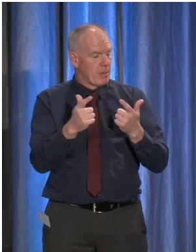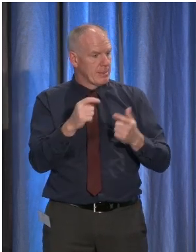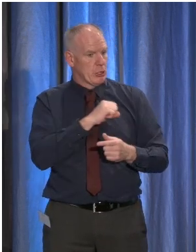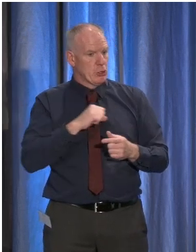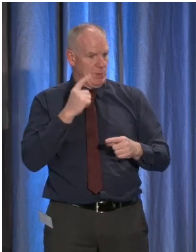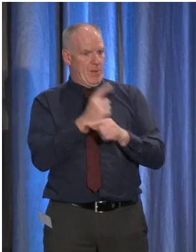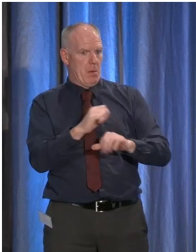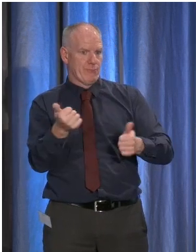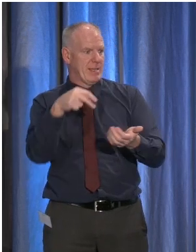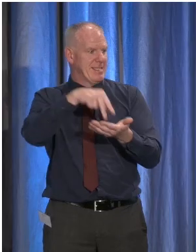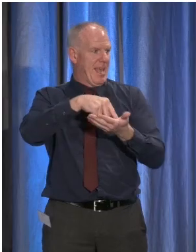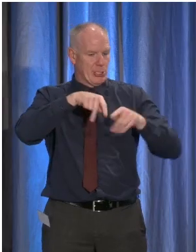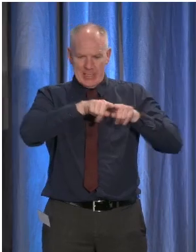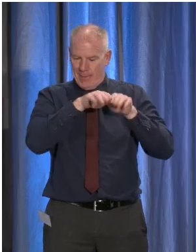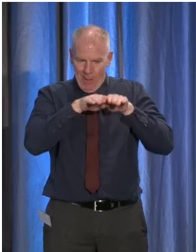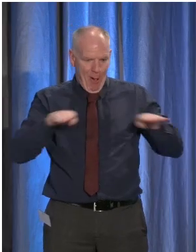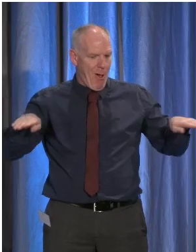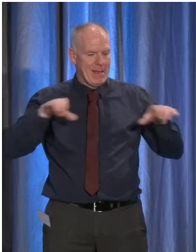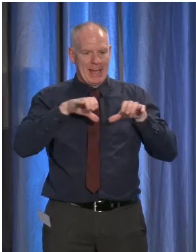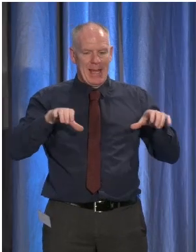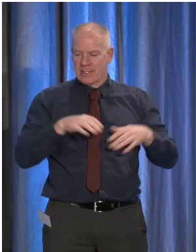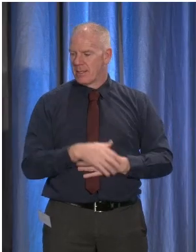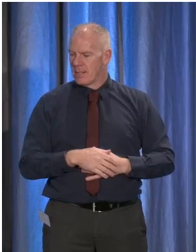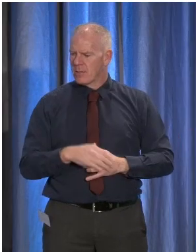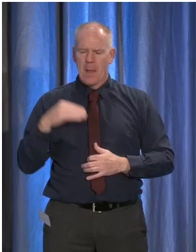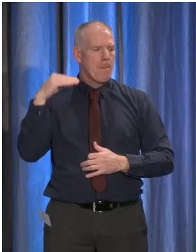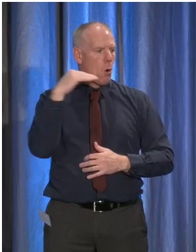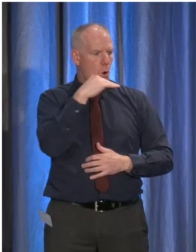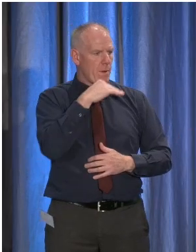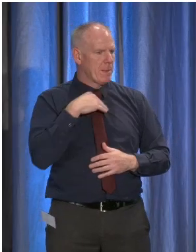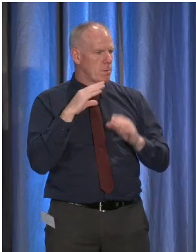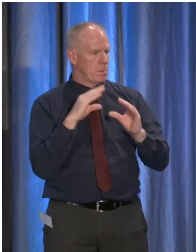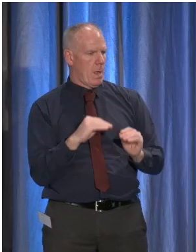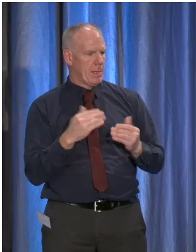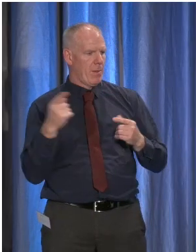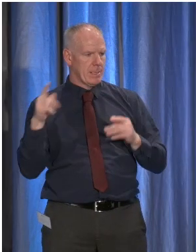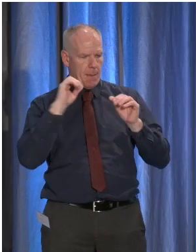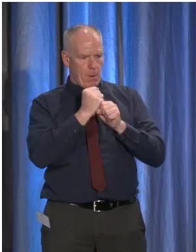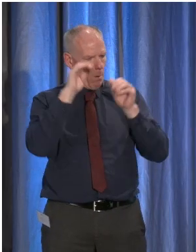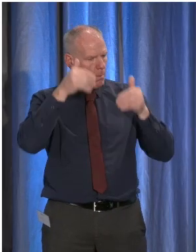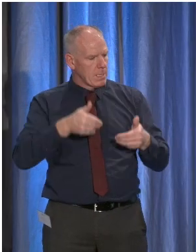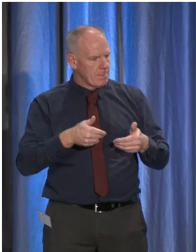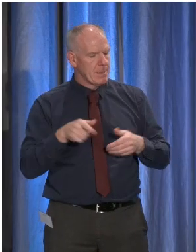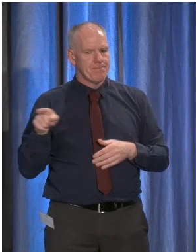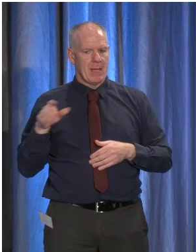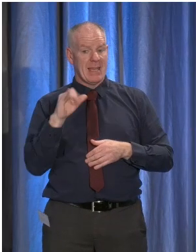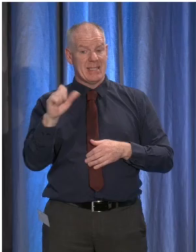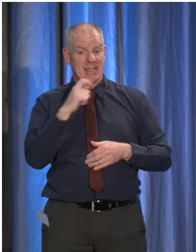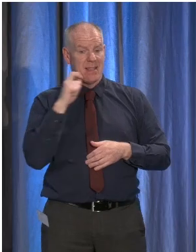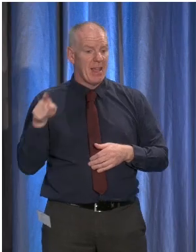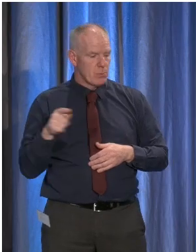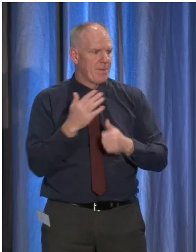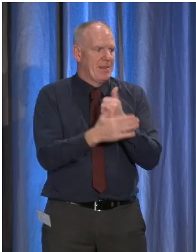up on stage with all the class. Now, I think it's important for me to pause for a moment, because as Lisa said, we